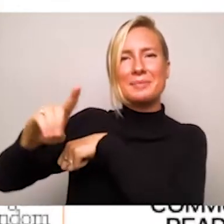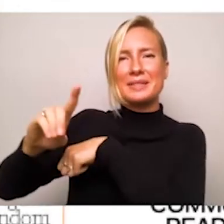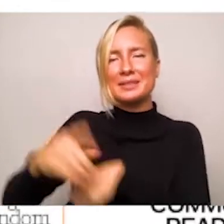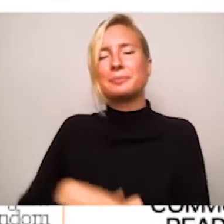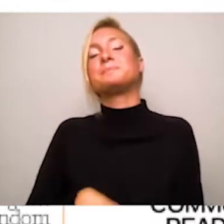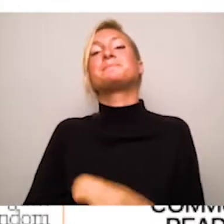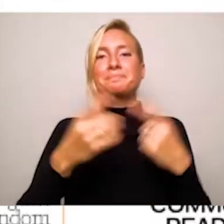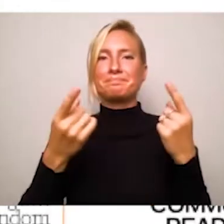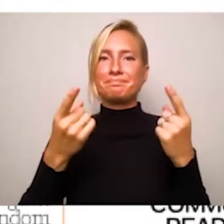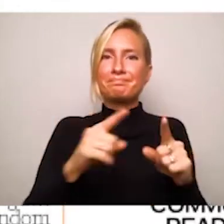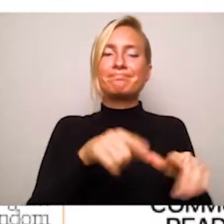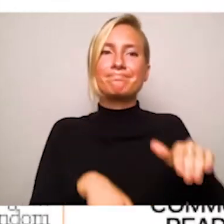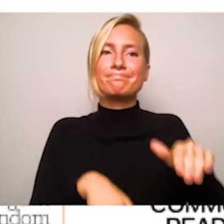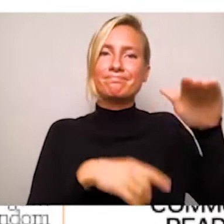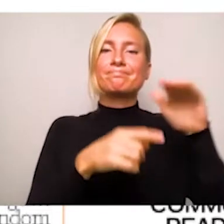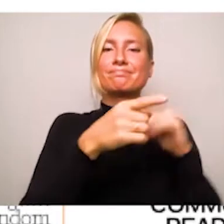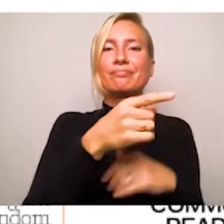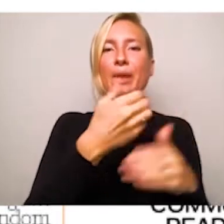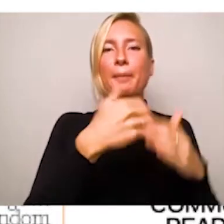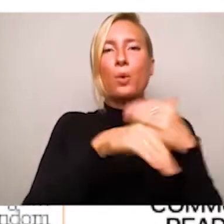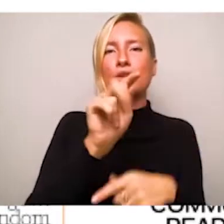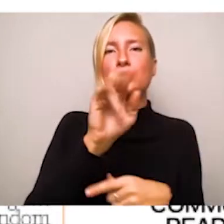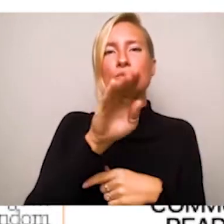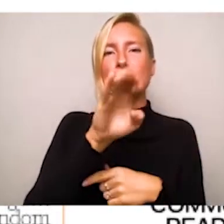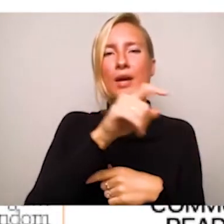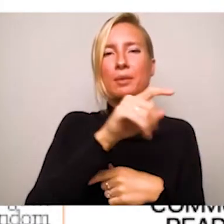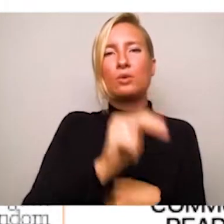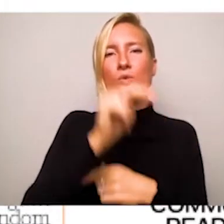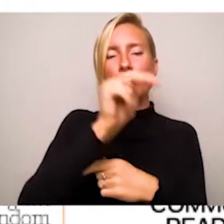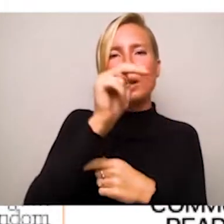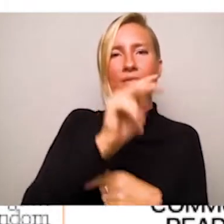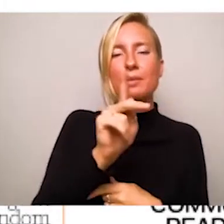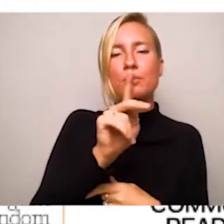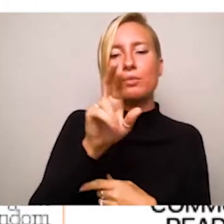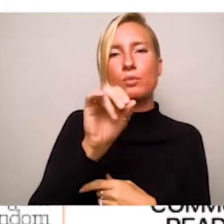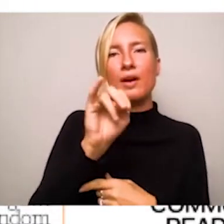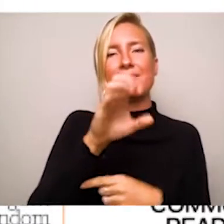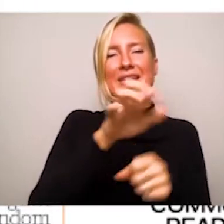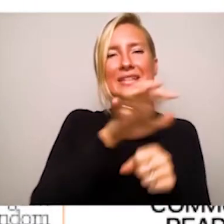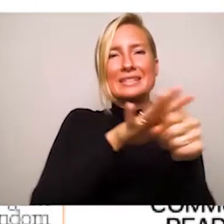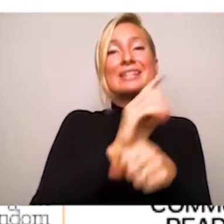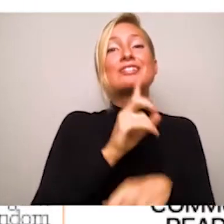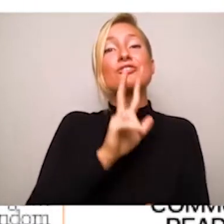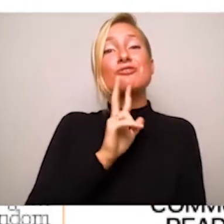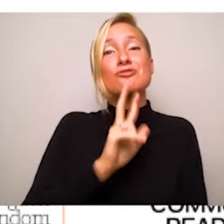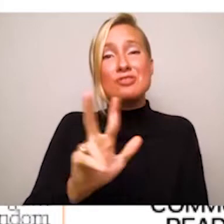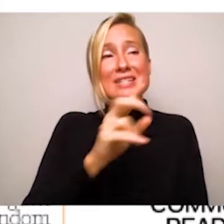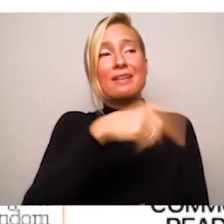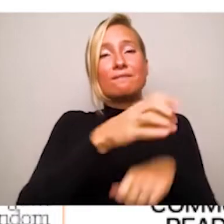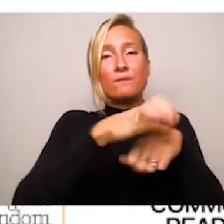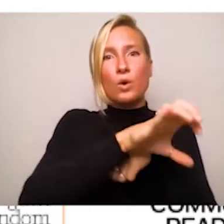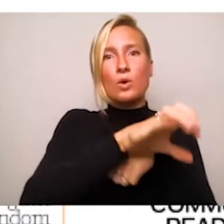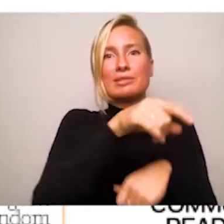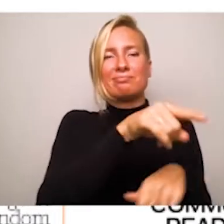Bagagwe tribe in North Kivu province, at age 3, he was forced to leave his home village, Bikinke, because of the